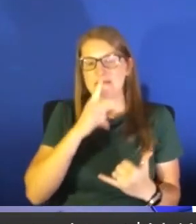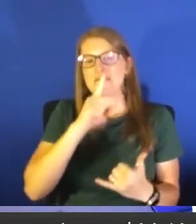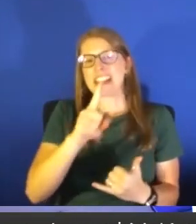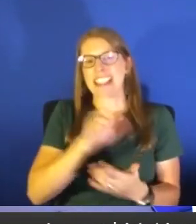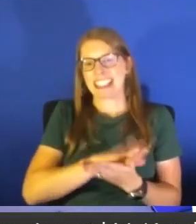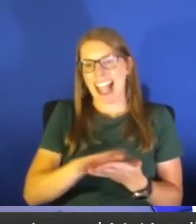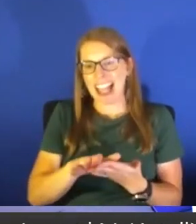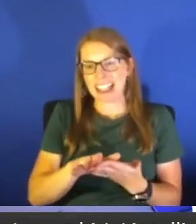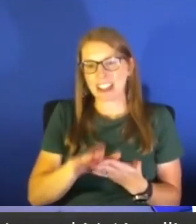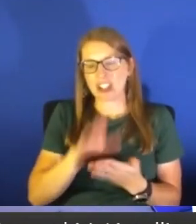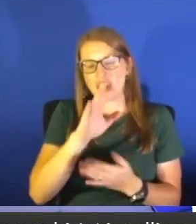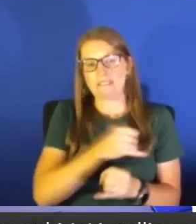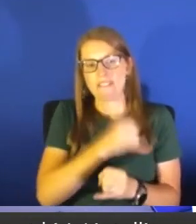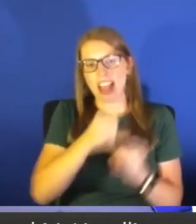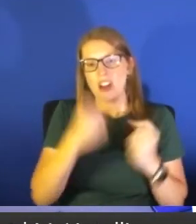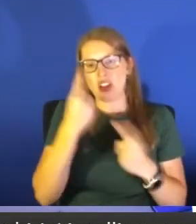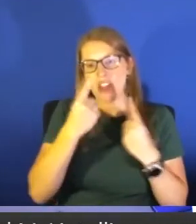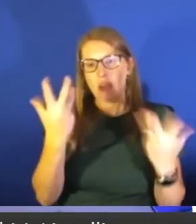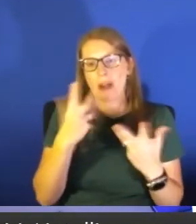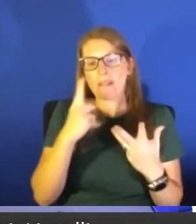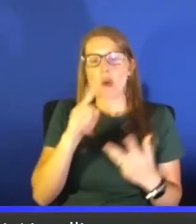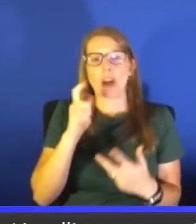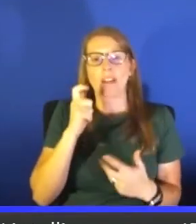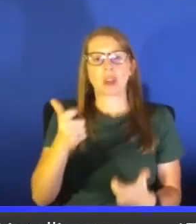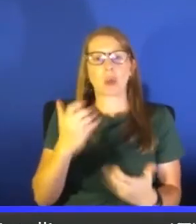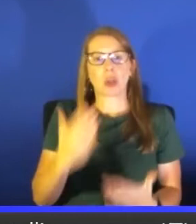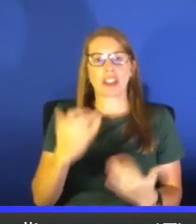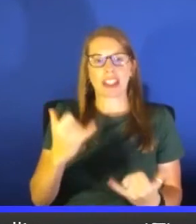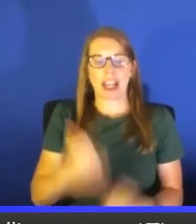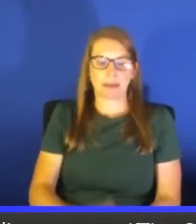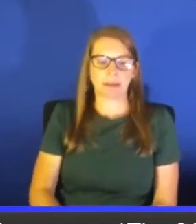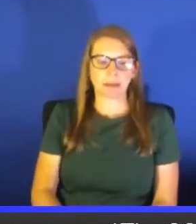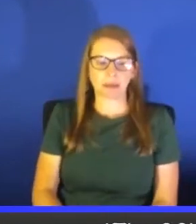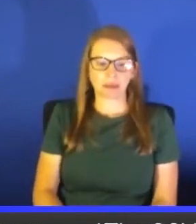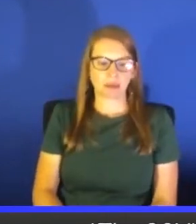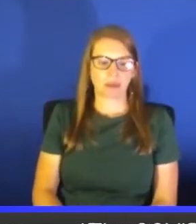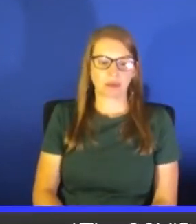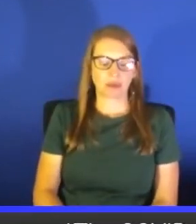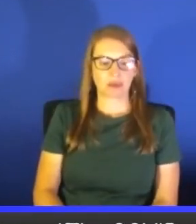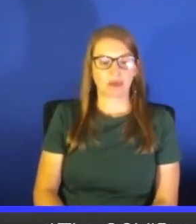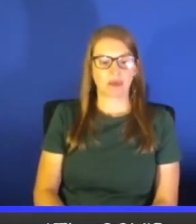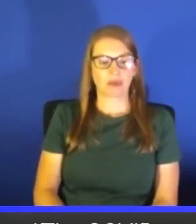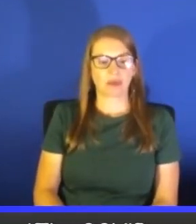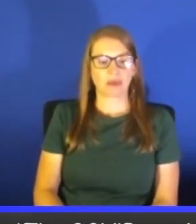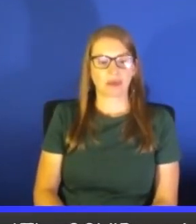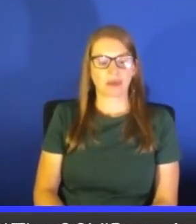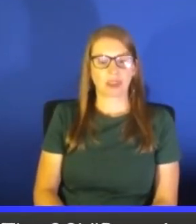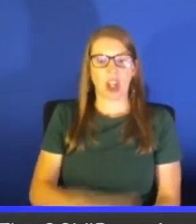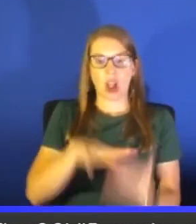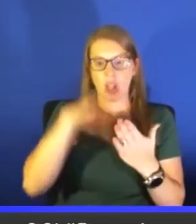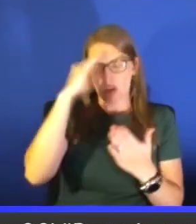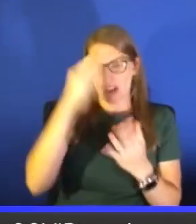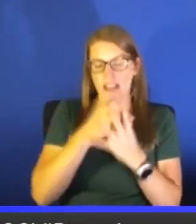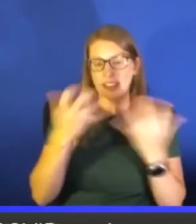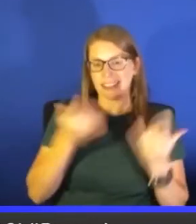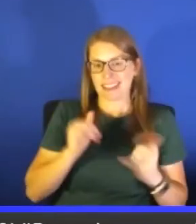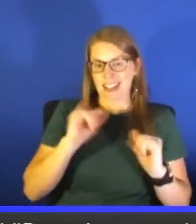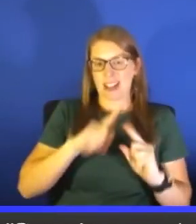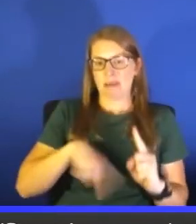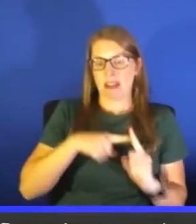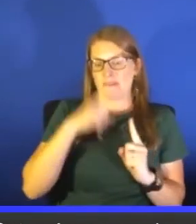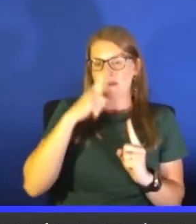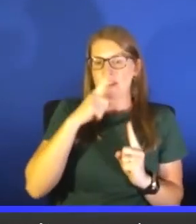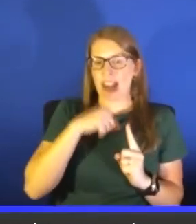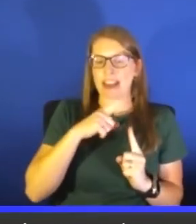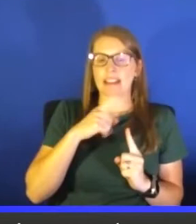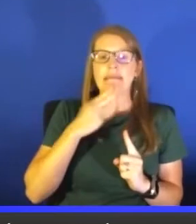you. is your final thought that you have for our viewers today? I think there's still a lot that we need to learn about artificial sweeteners. So, I don't think anything's set in stone right